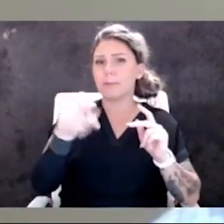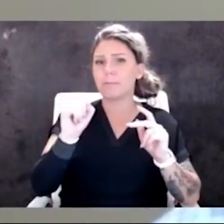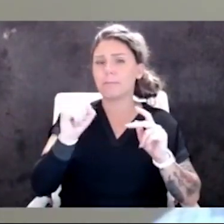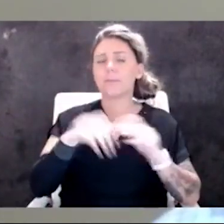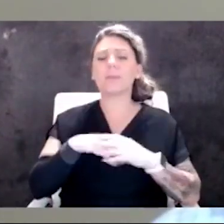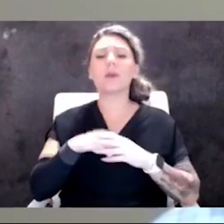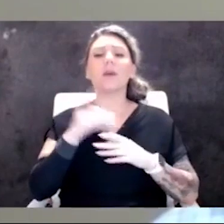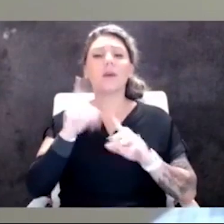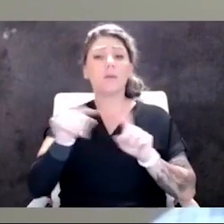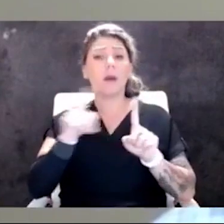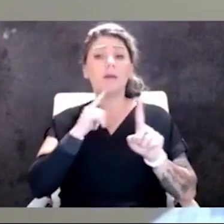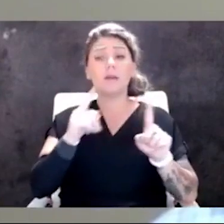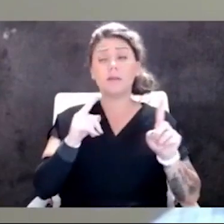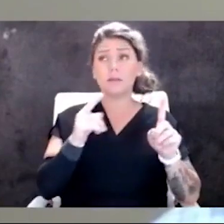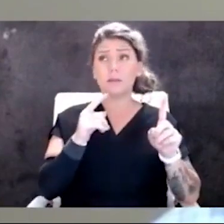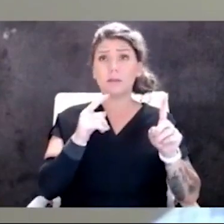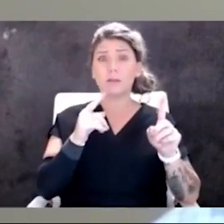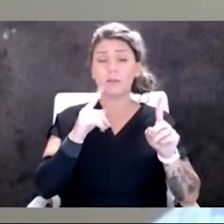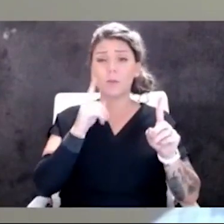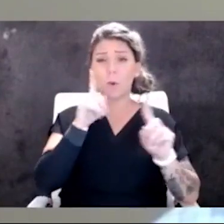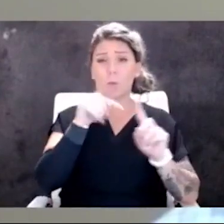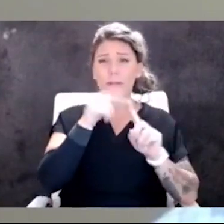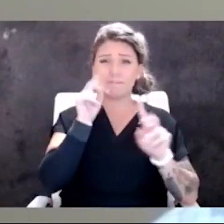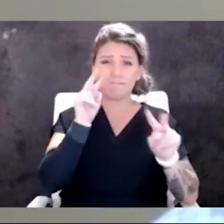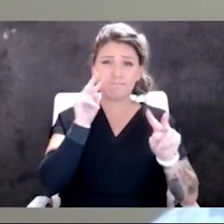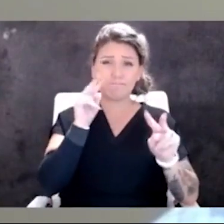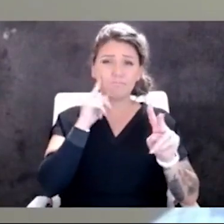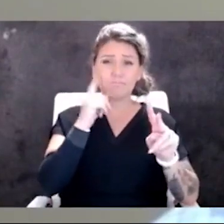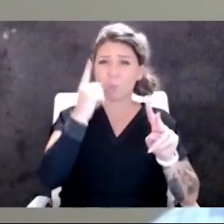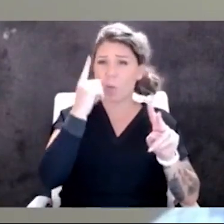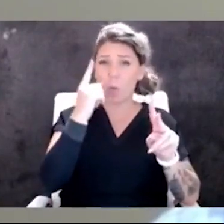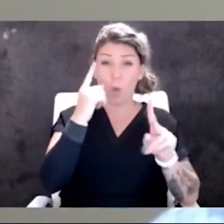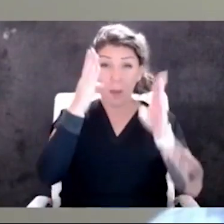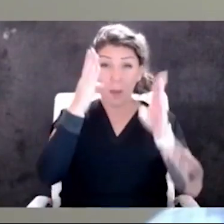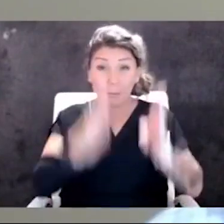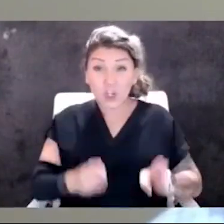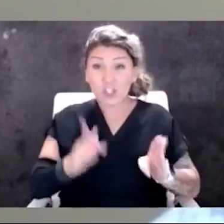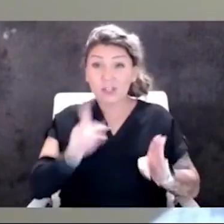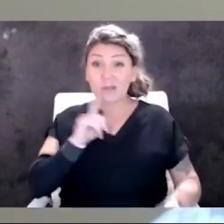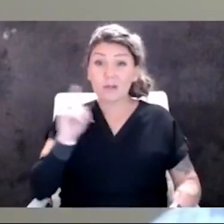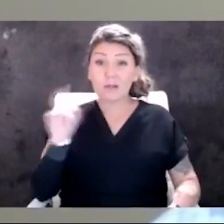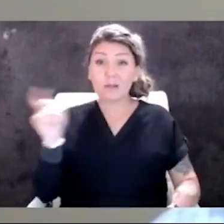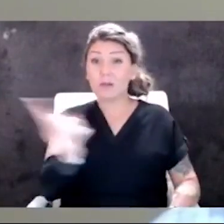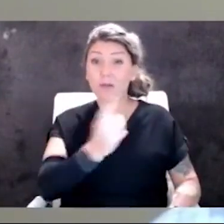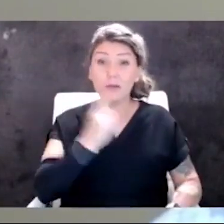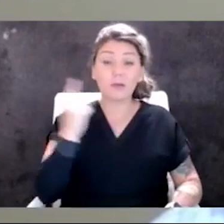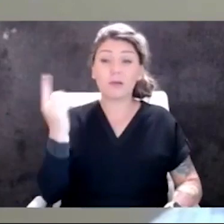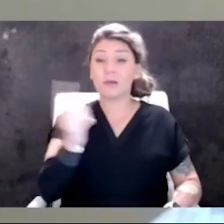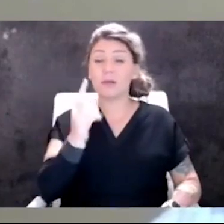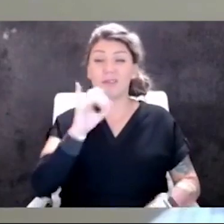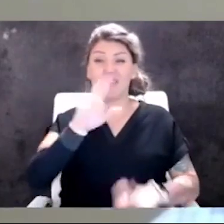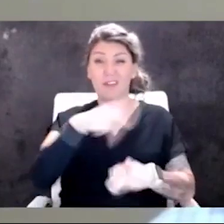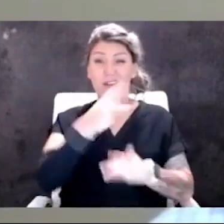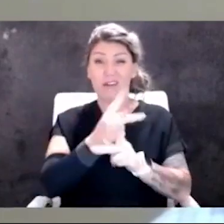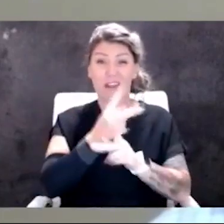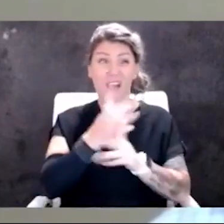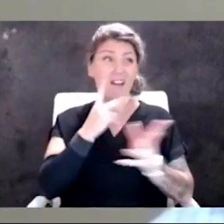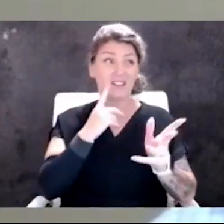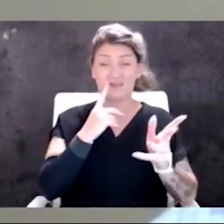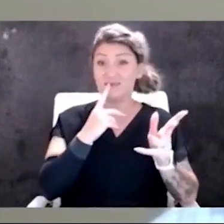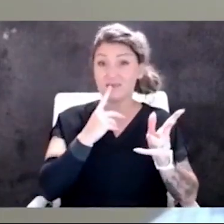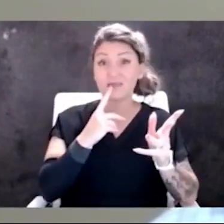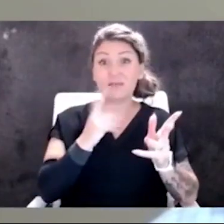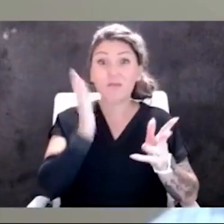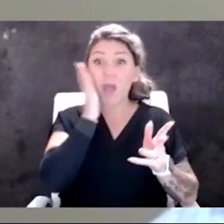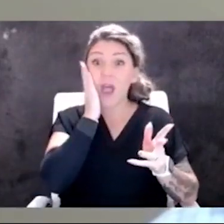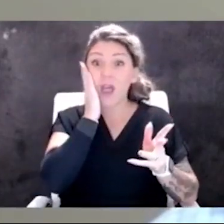when we're looking at one person rounding on that type of a census, it's a lot to have